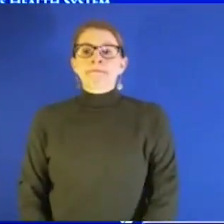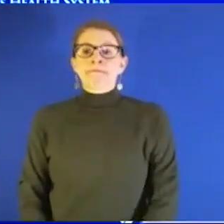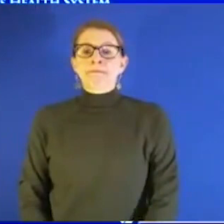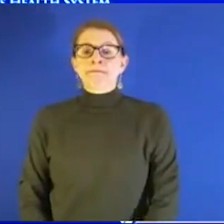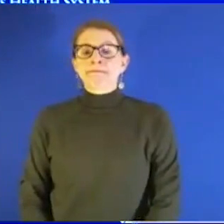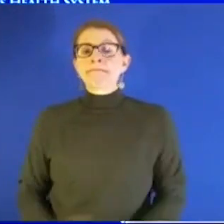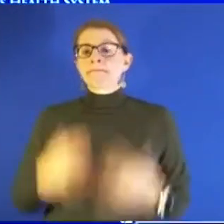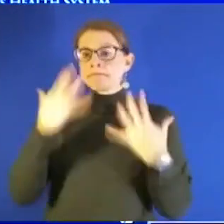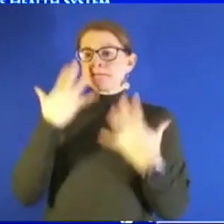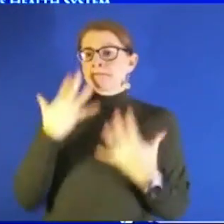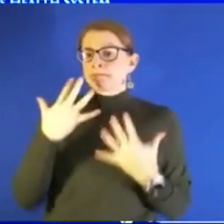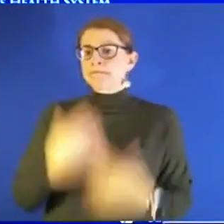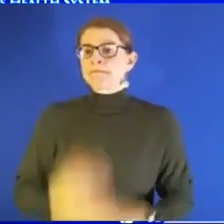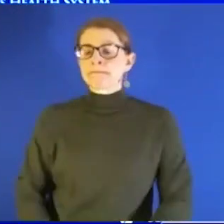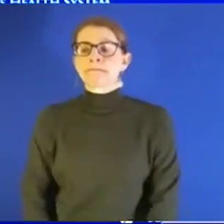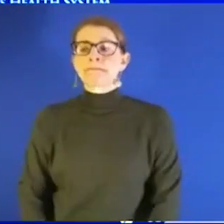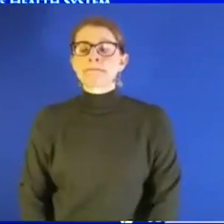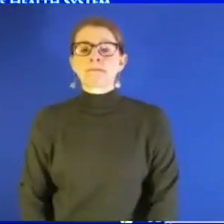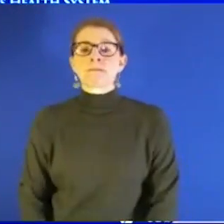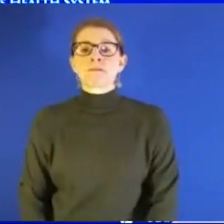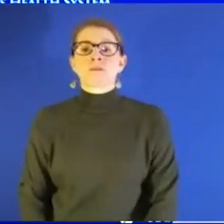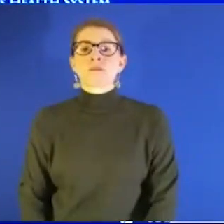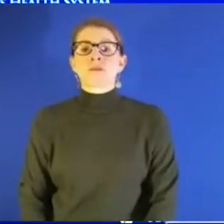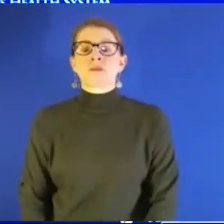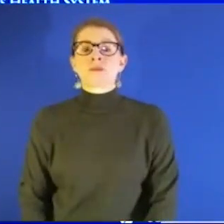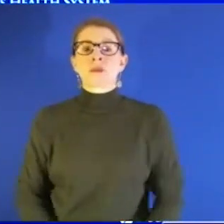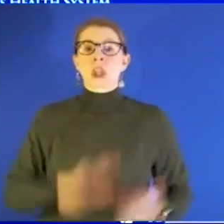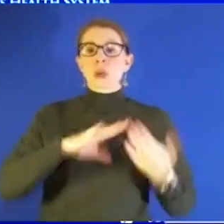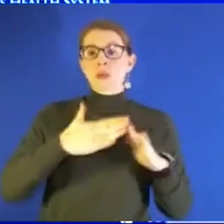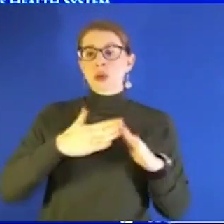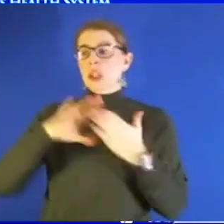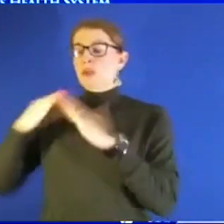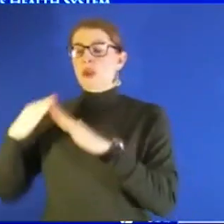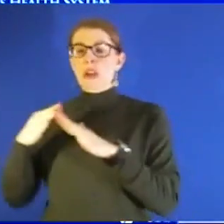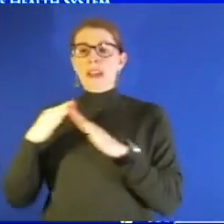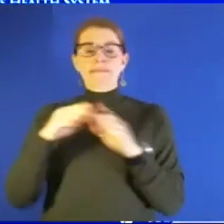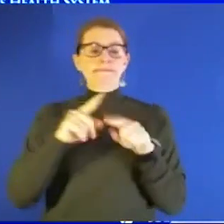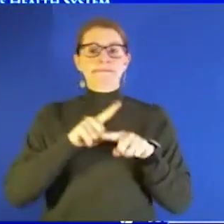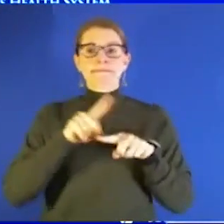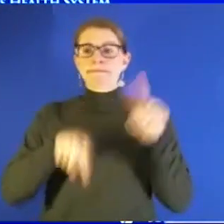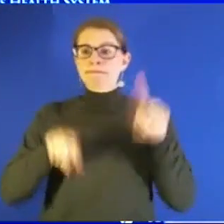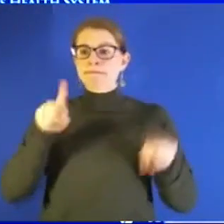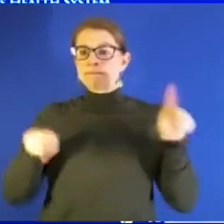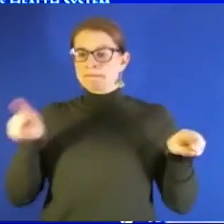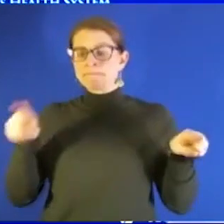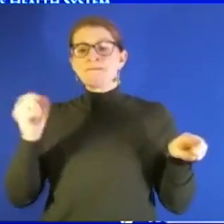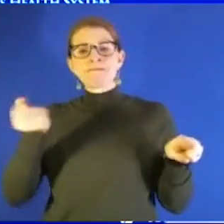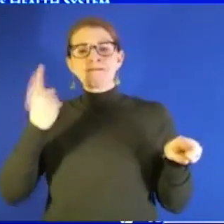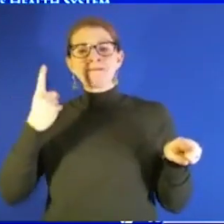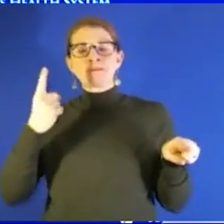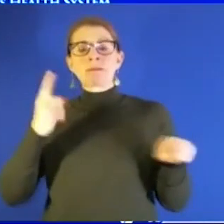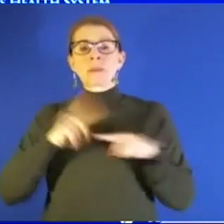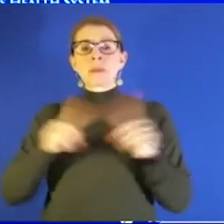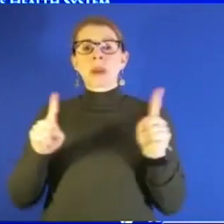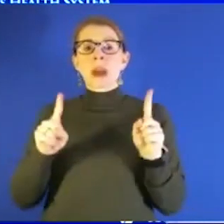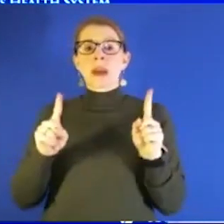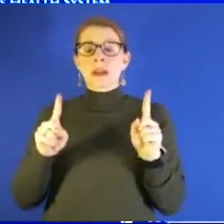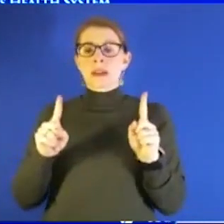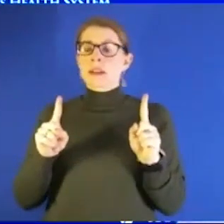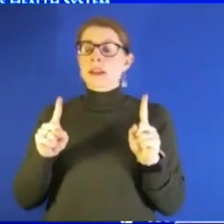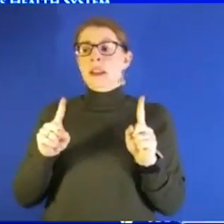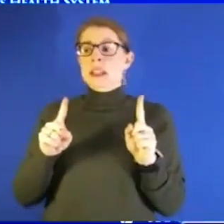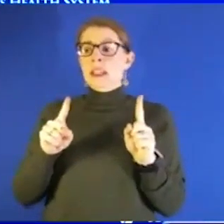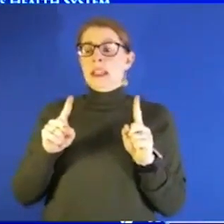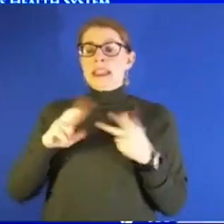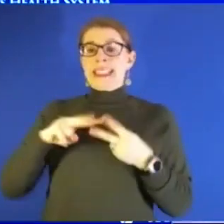Unfortunately, we know that from community to community it's a little bit different. We have a little bit more of not necessarily the sequencing itself,